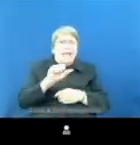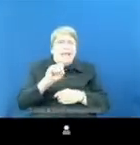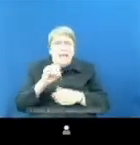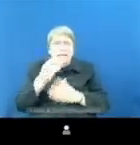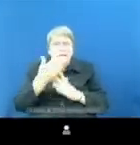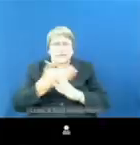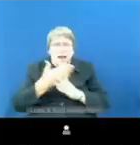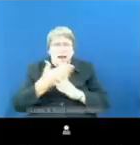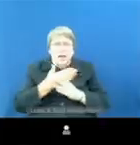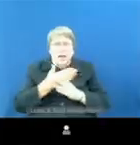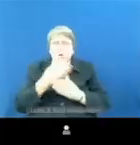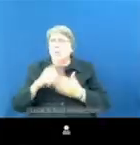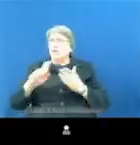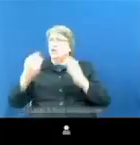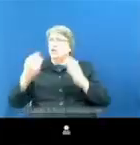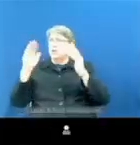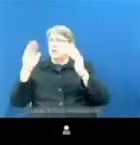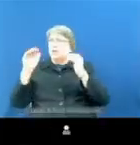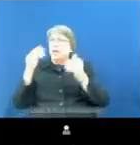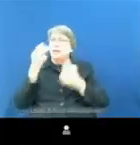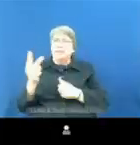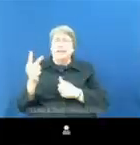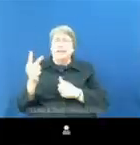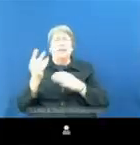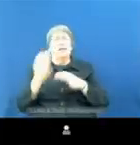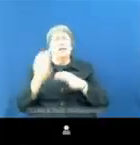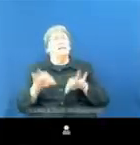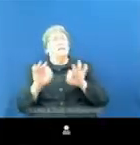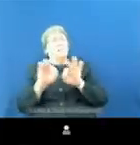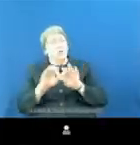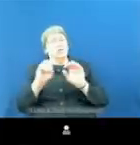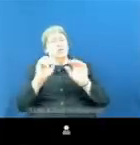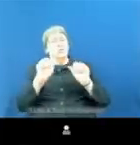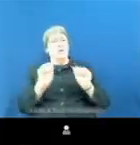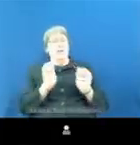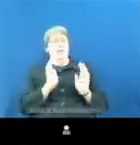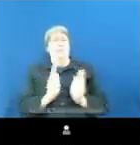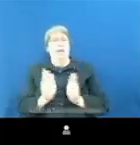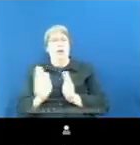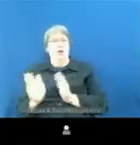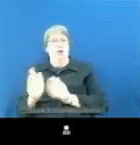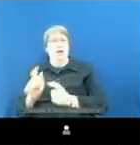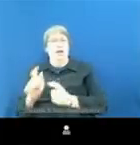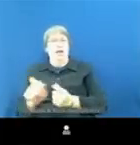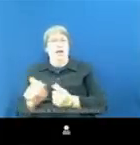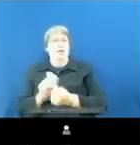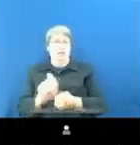see? That's important to be able to prepare accurately.